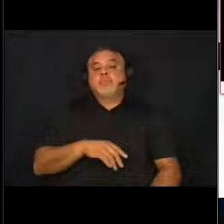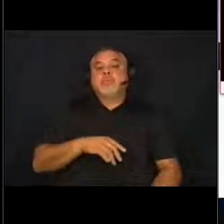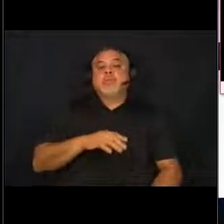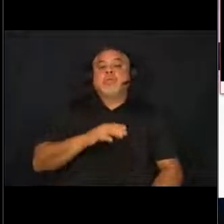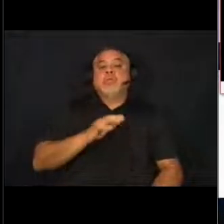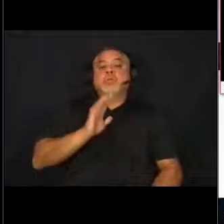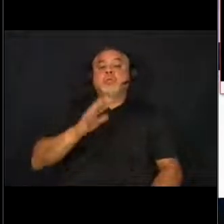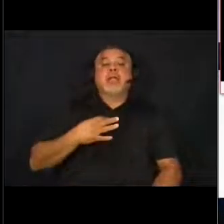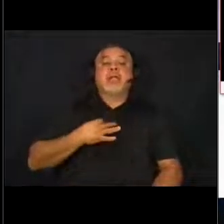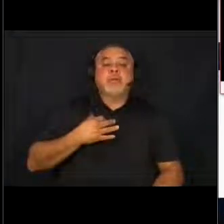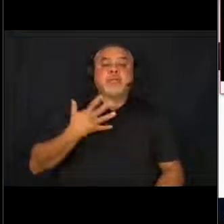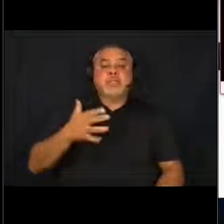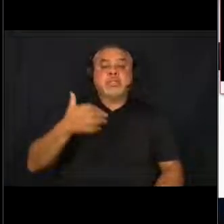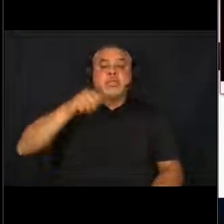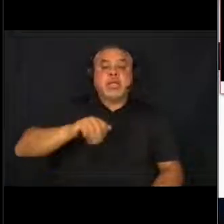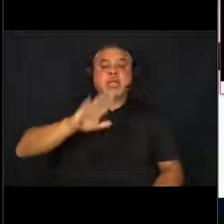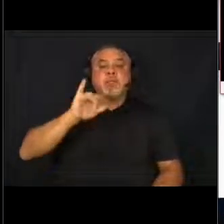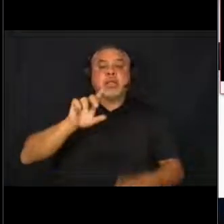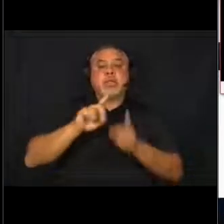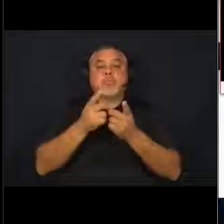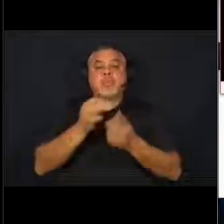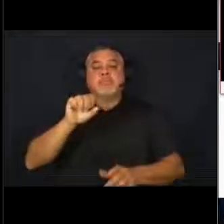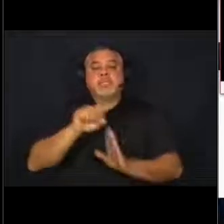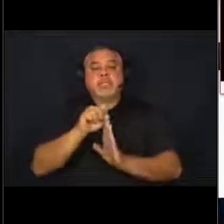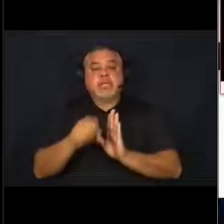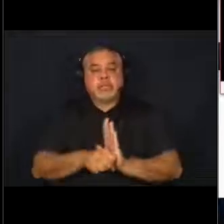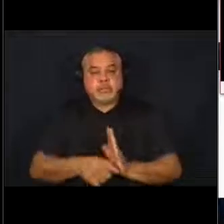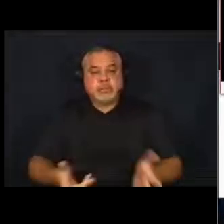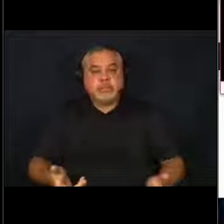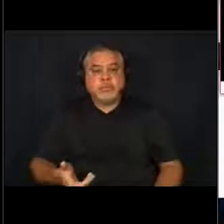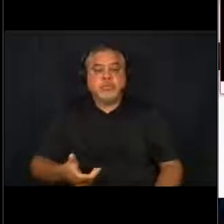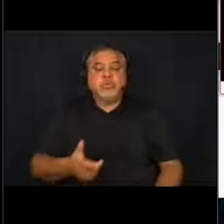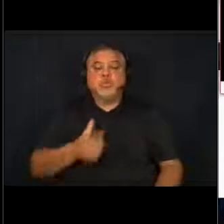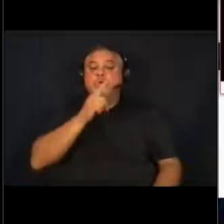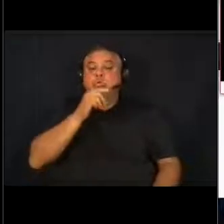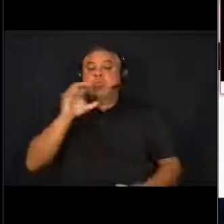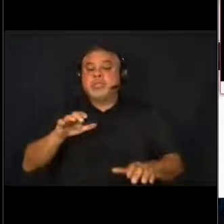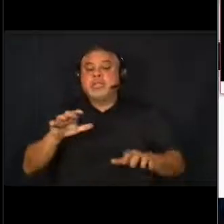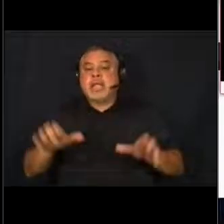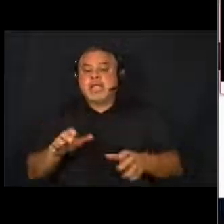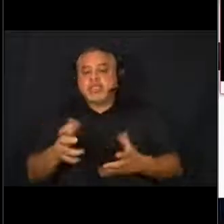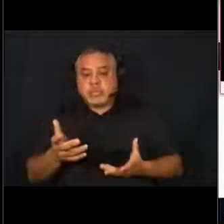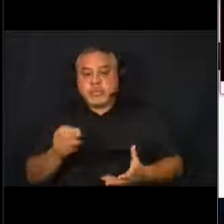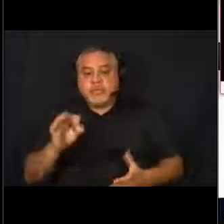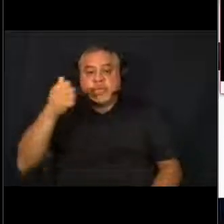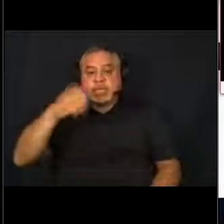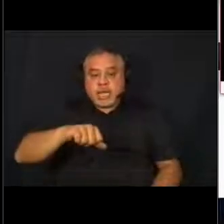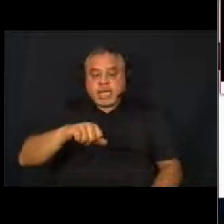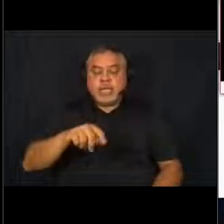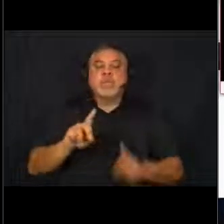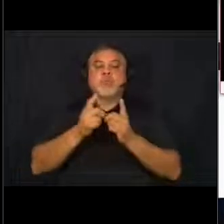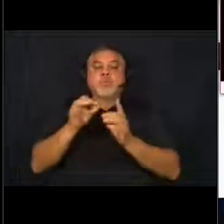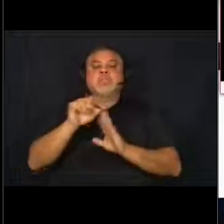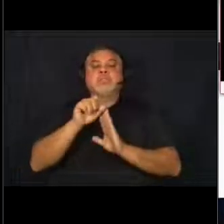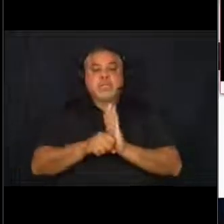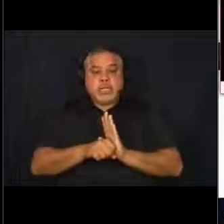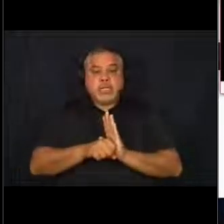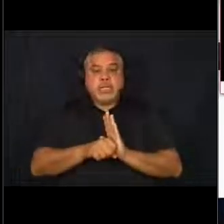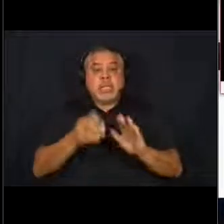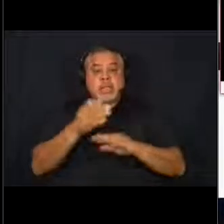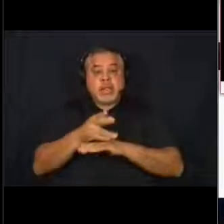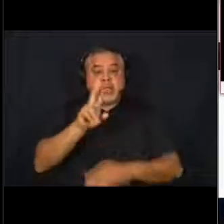application has been denied by the Department of State. Who's doing the action of denying? The Department of State. Does that follow the